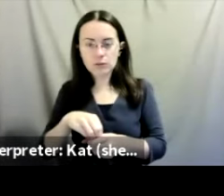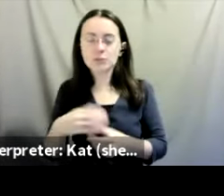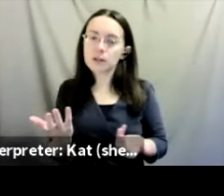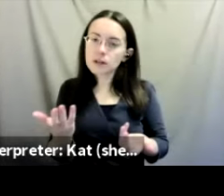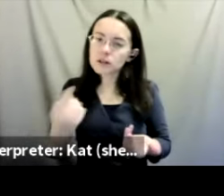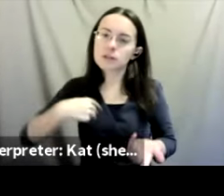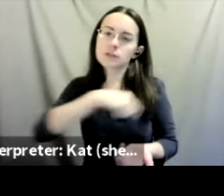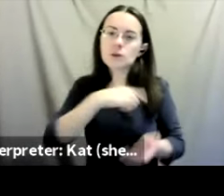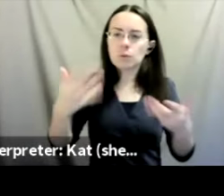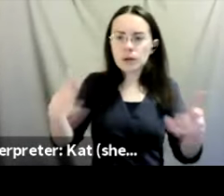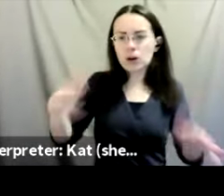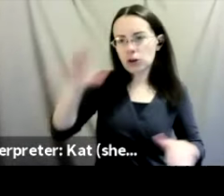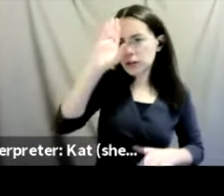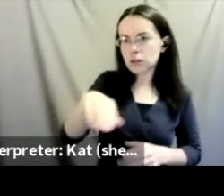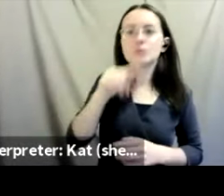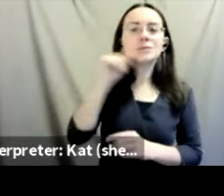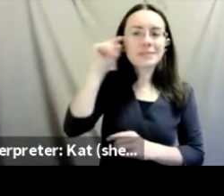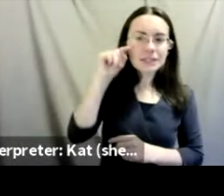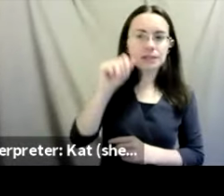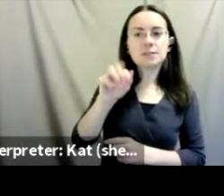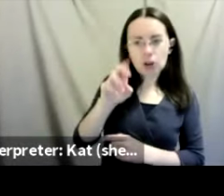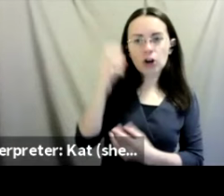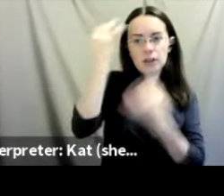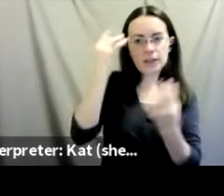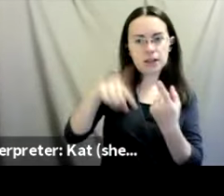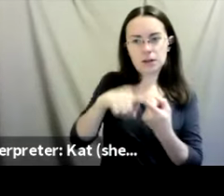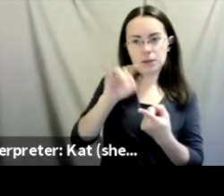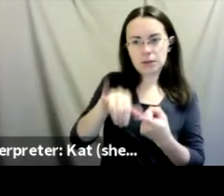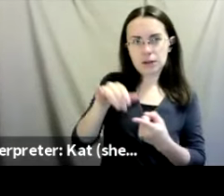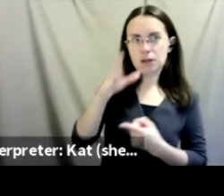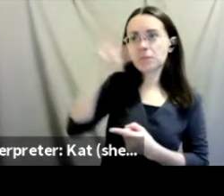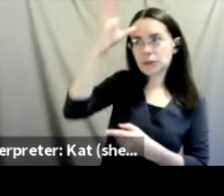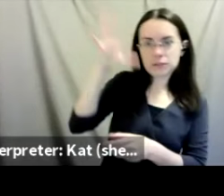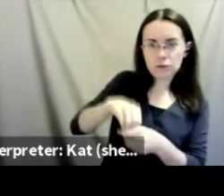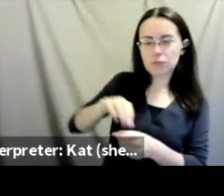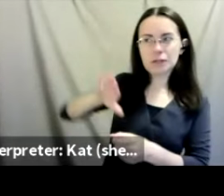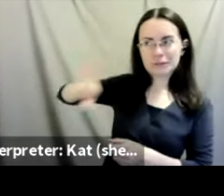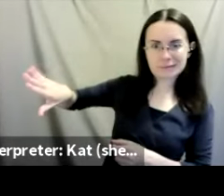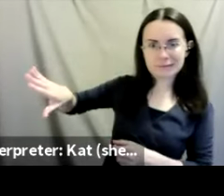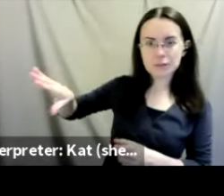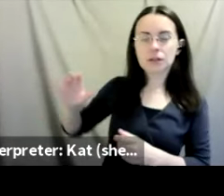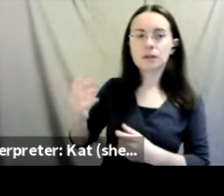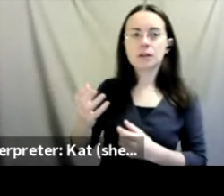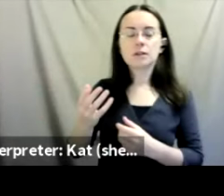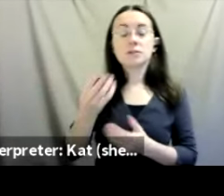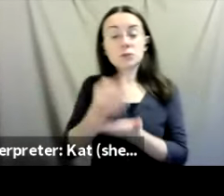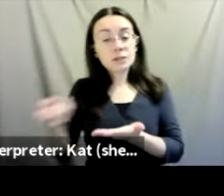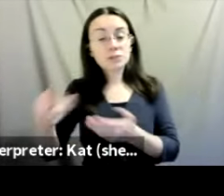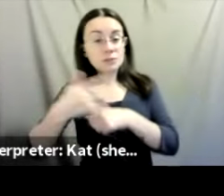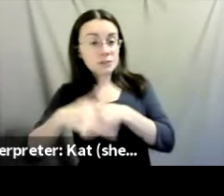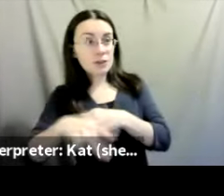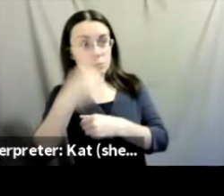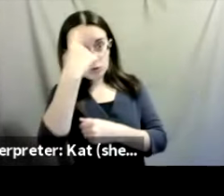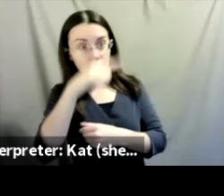really important to youth. So in making resources available to youth that are related to sexual and reproductive health,